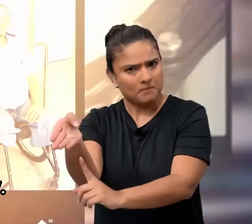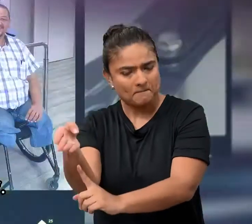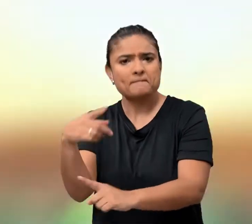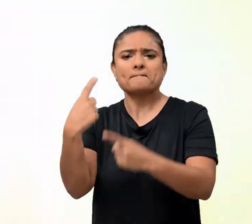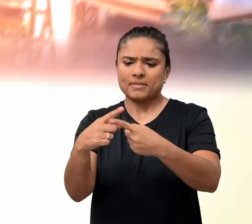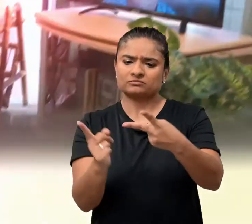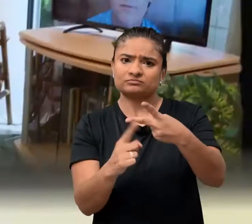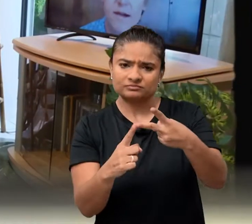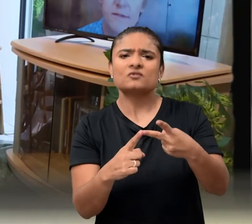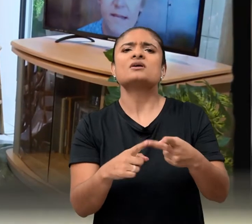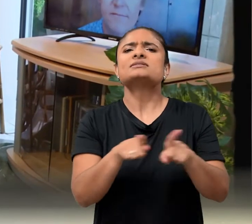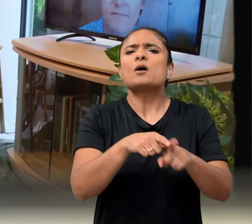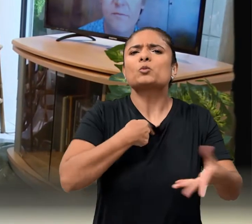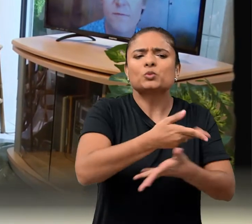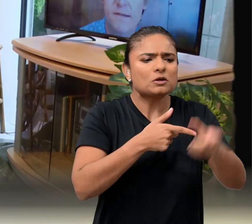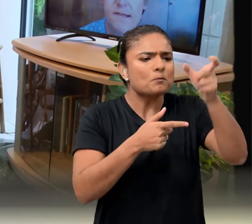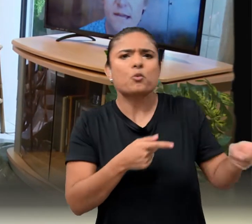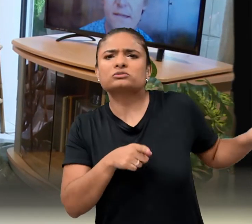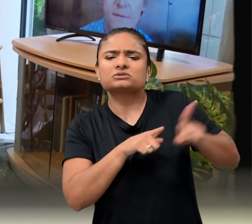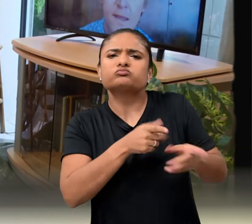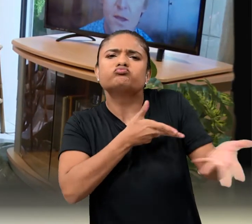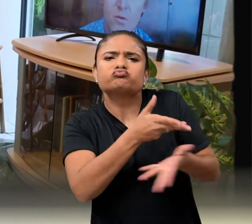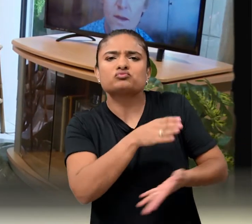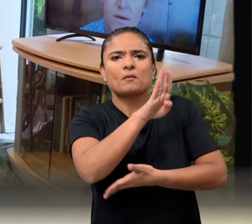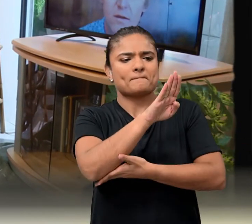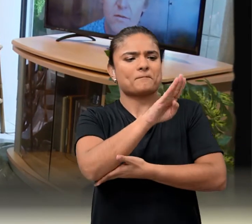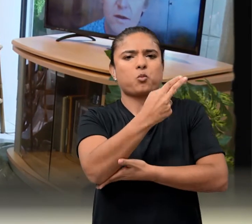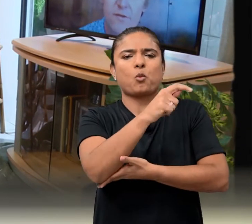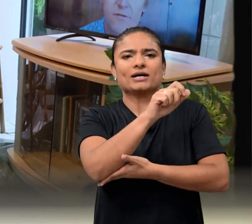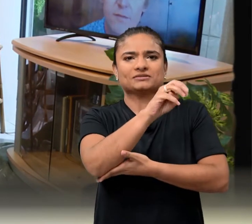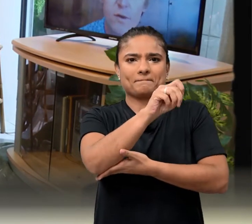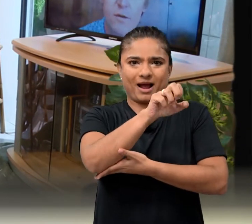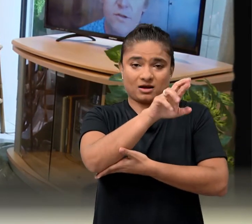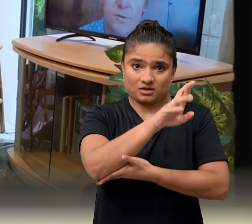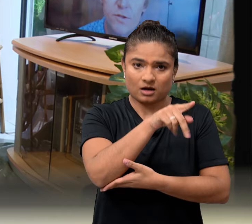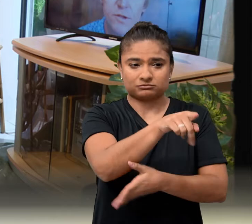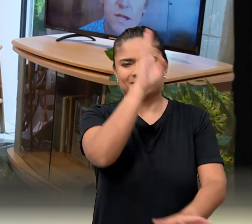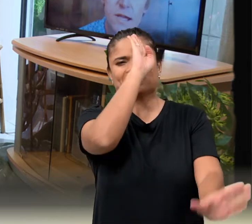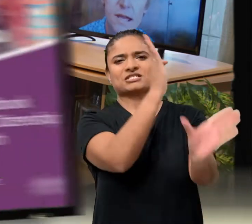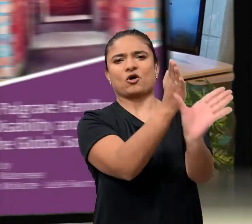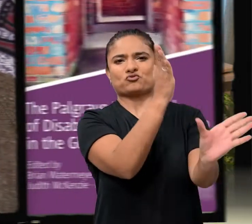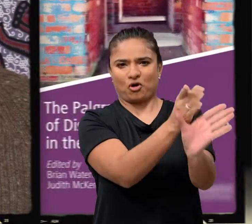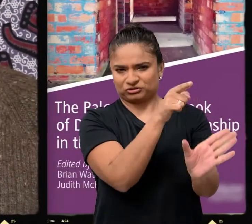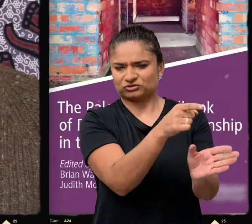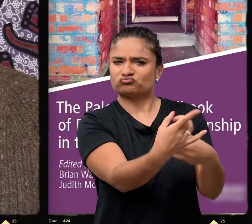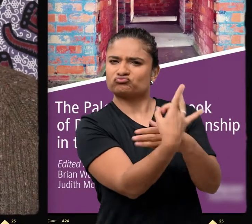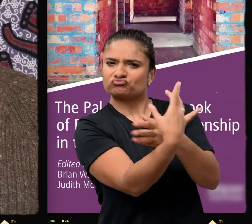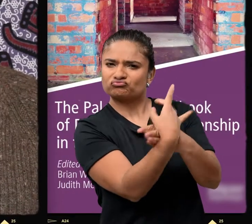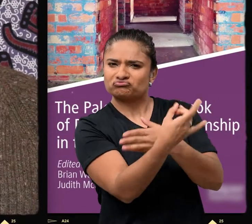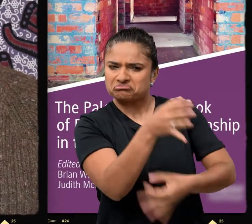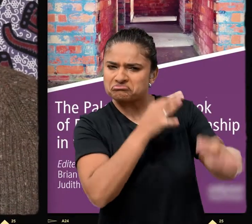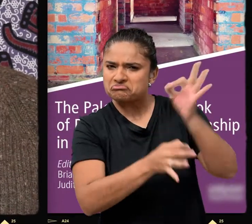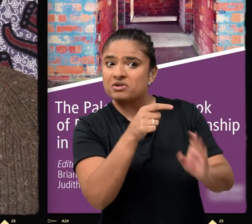herself. Our guest for the afternoon is Dr. Brian Watermeyer, a clinical psychologist, disability studies academic,